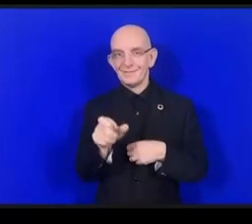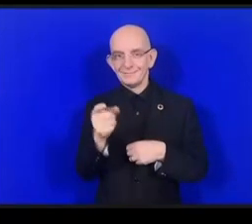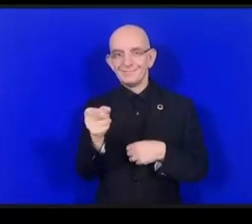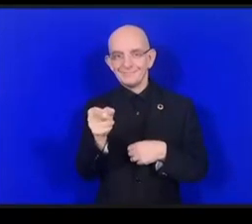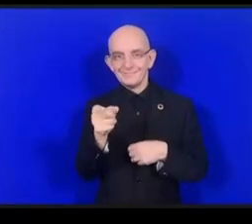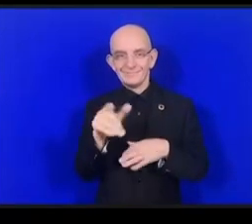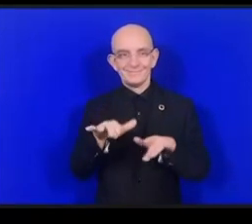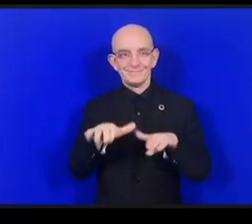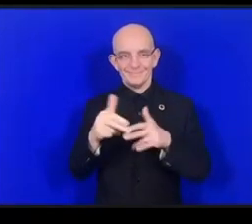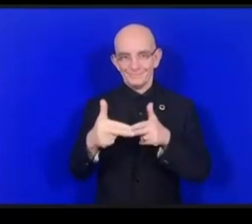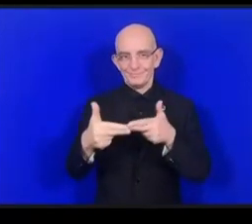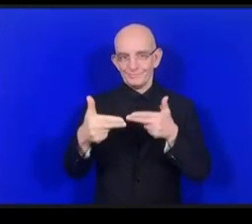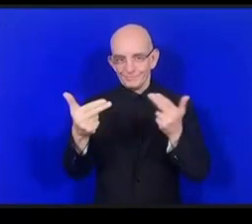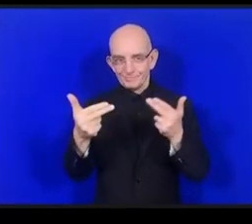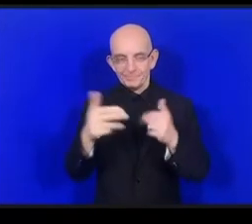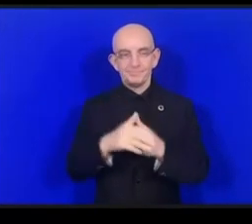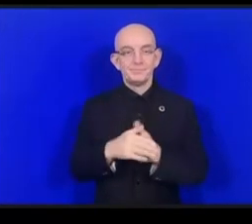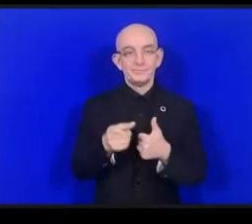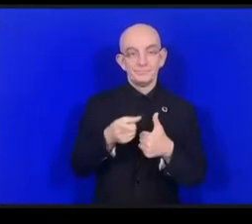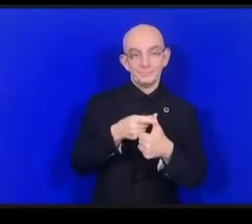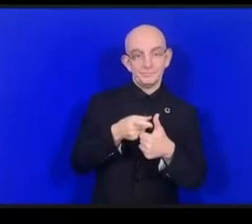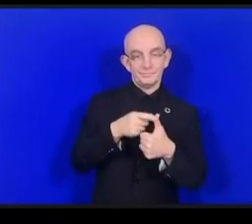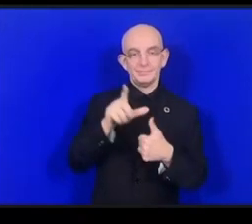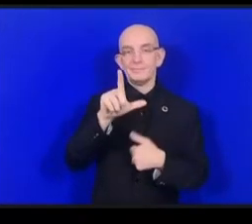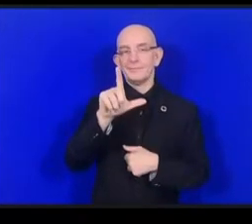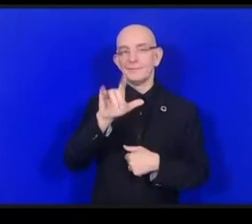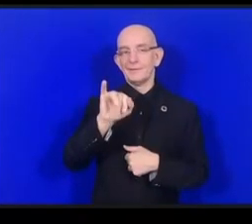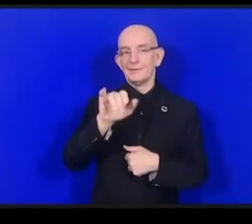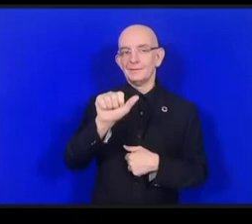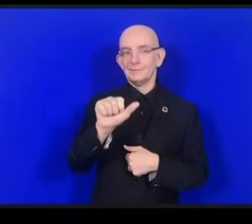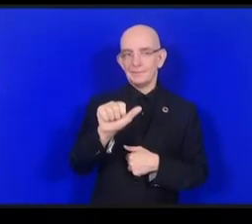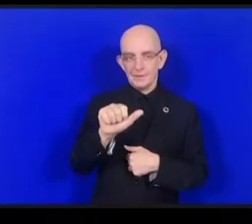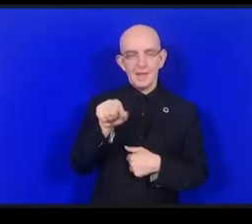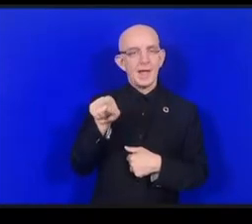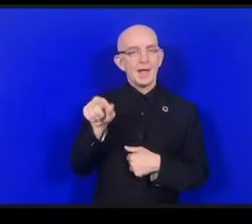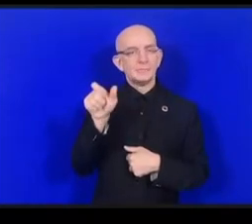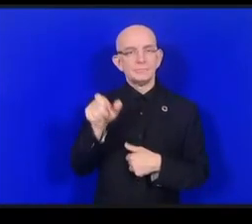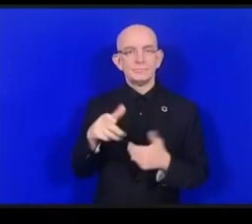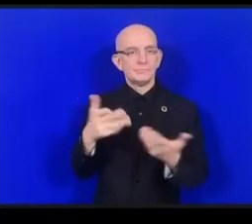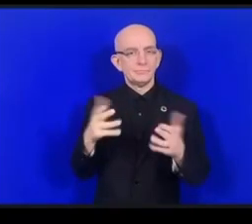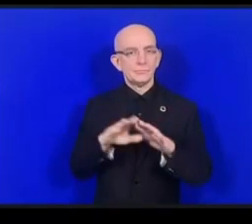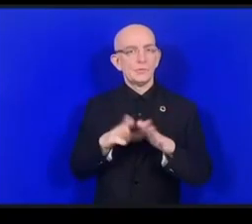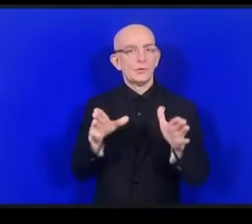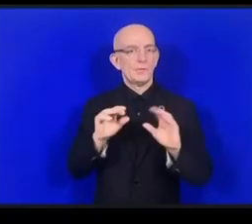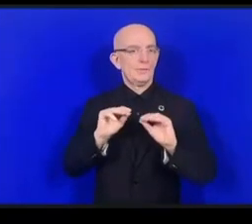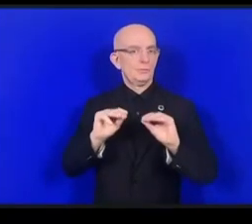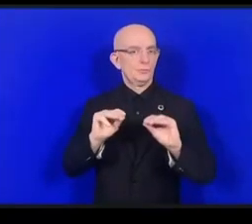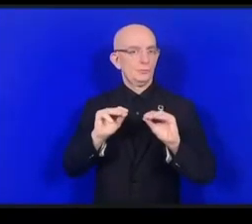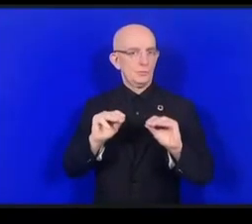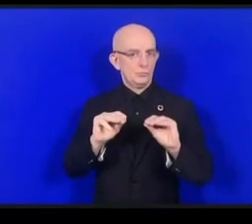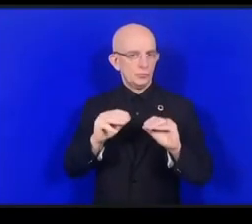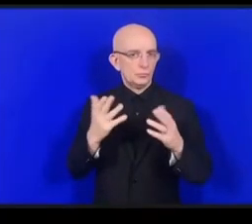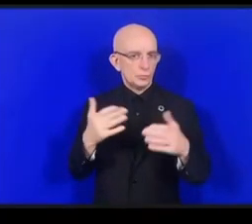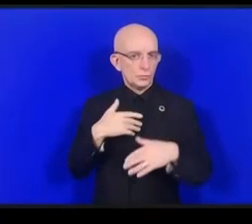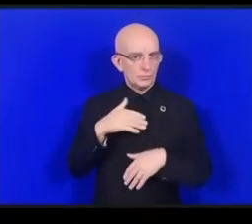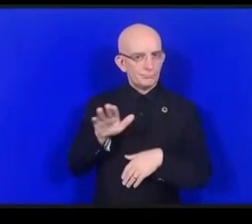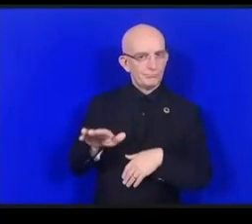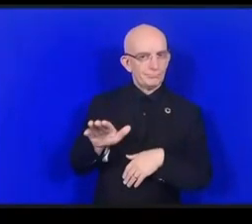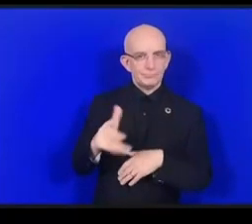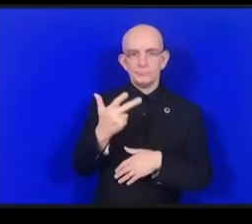questions. How do we safeguard human rights in the digital age, and how do we accelerate the